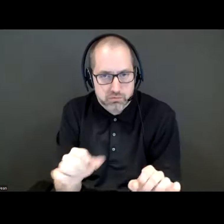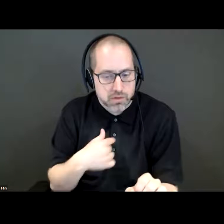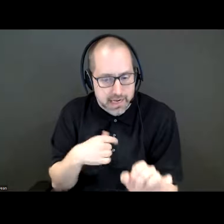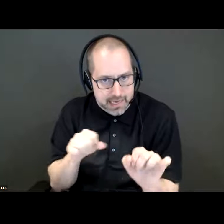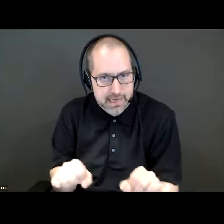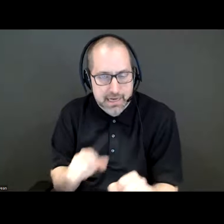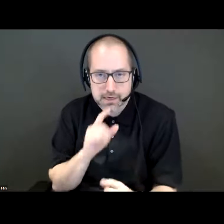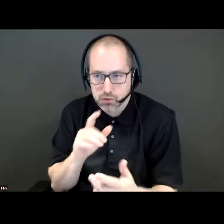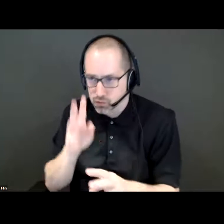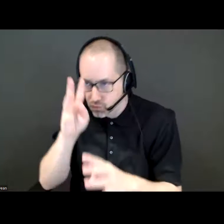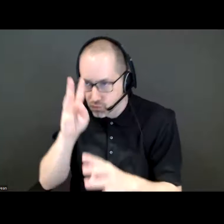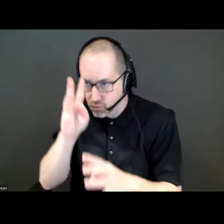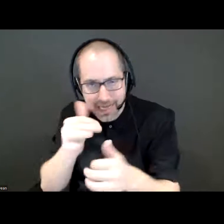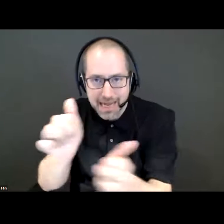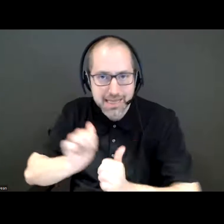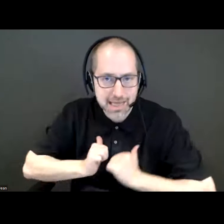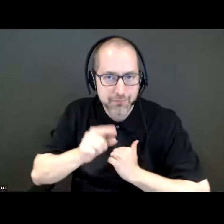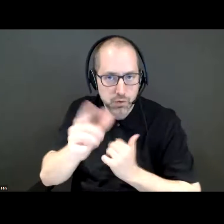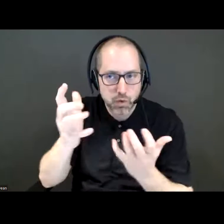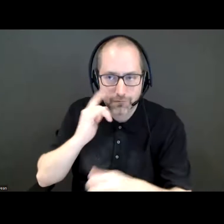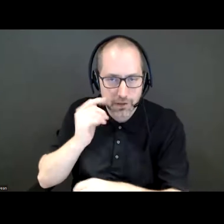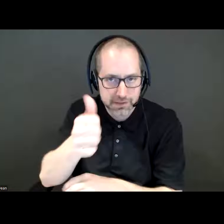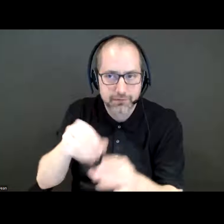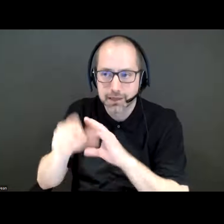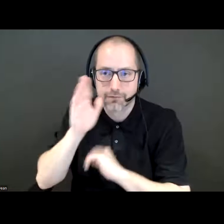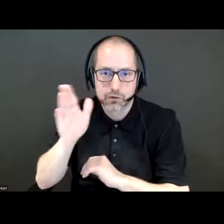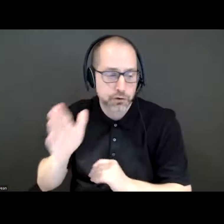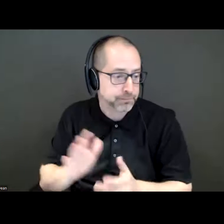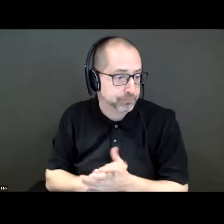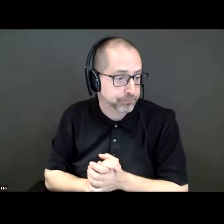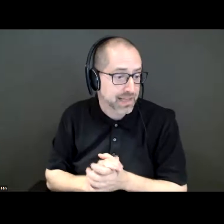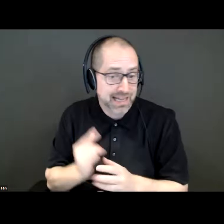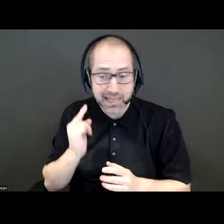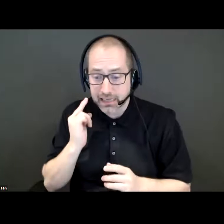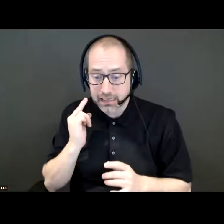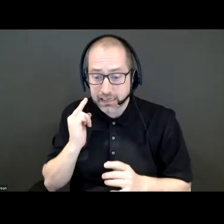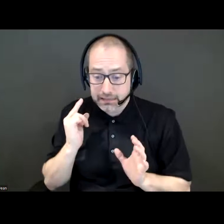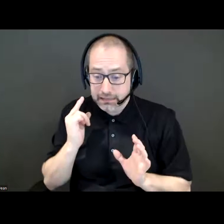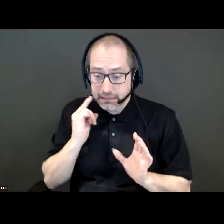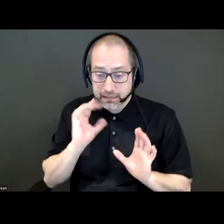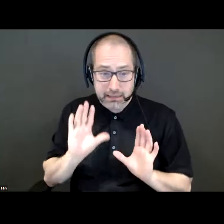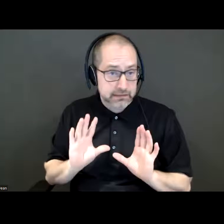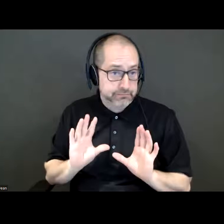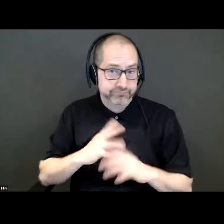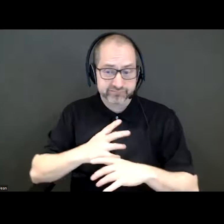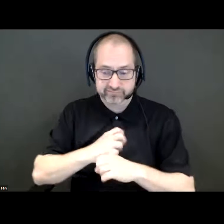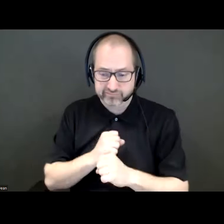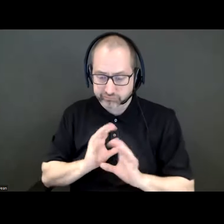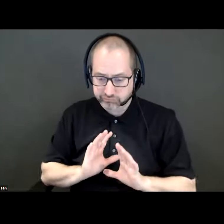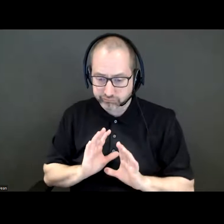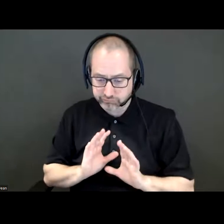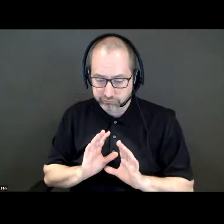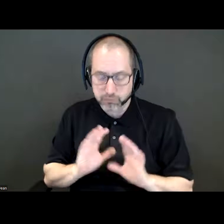life you want for yourself in the future. So I think that's sort of a summary. Oh, and I had a